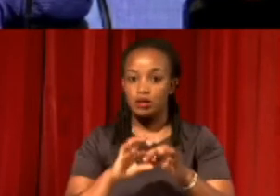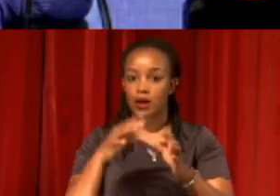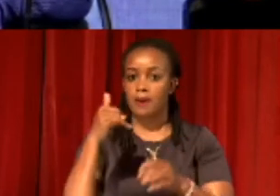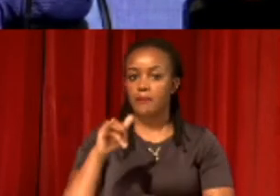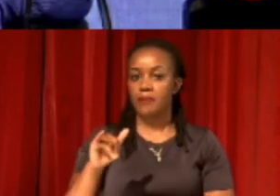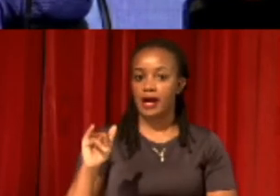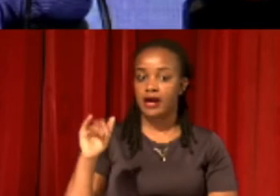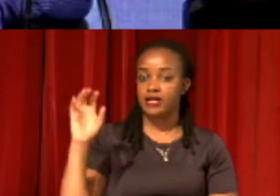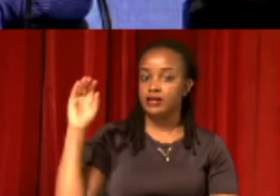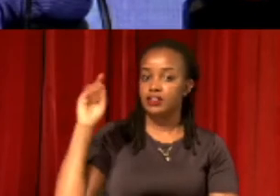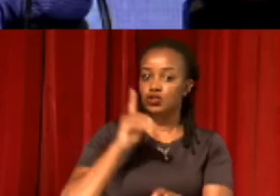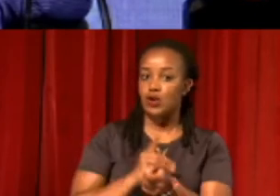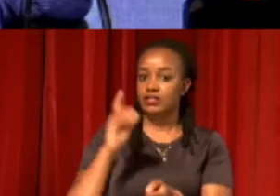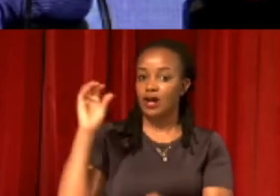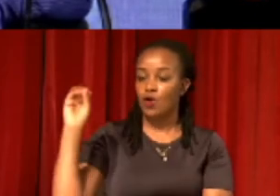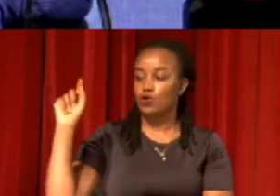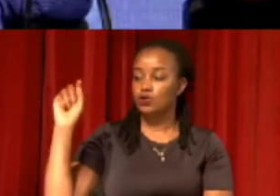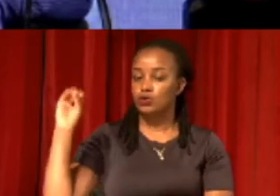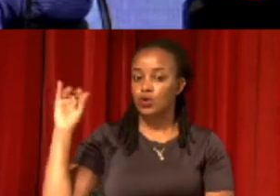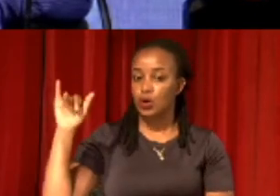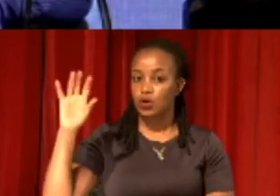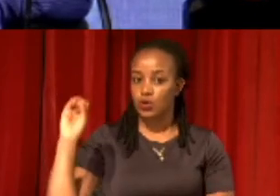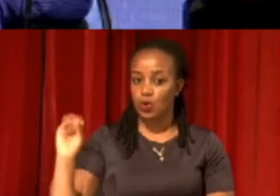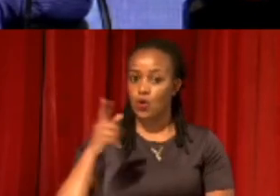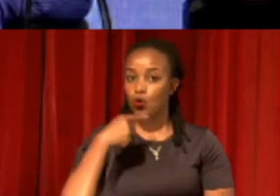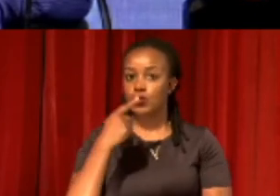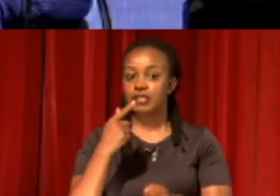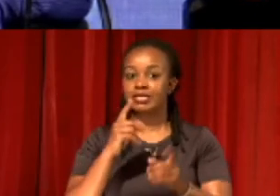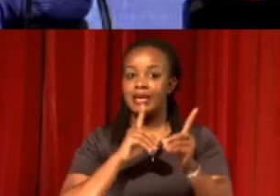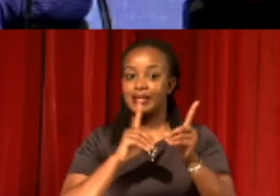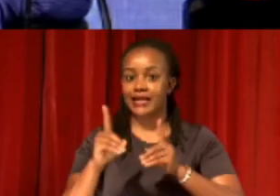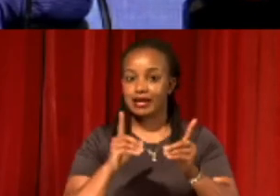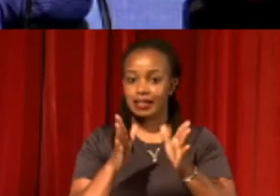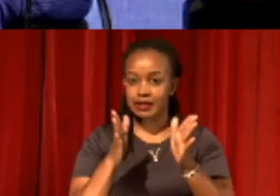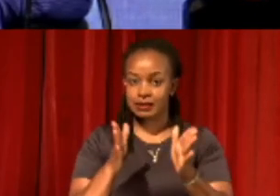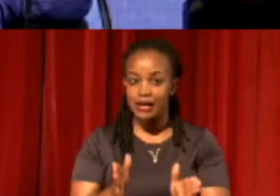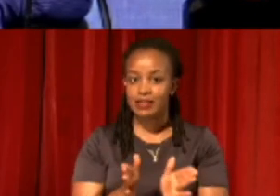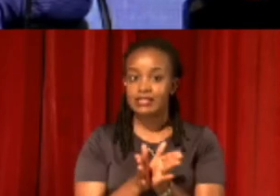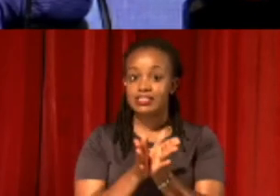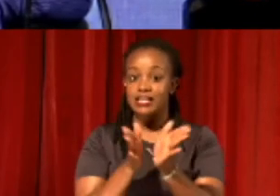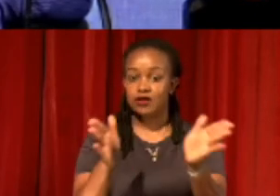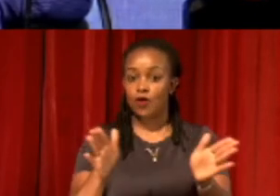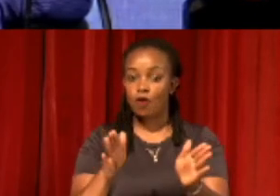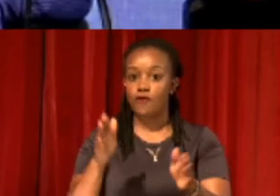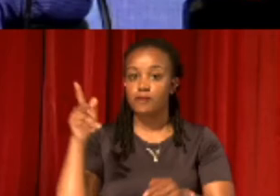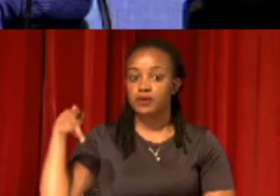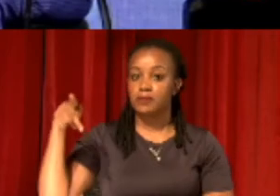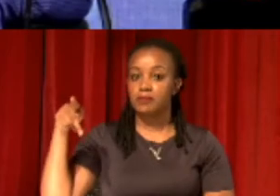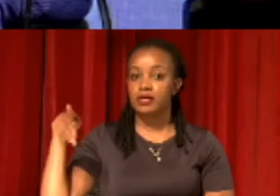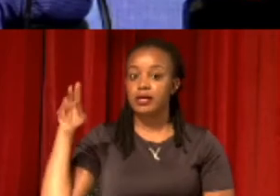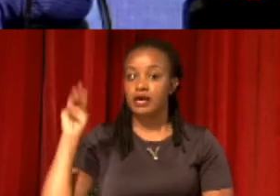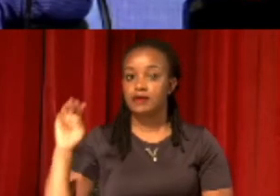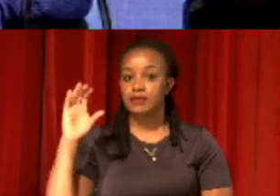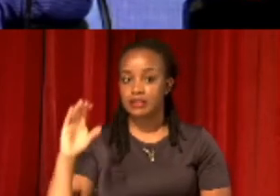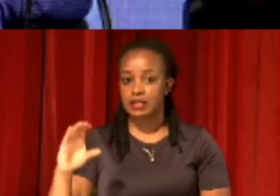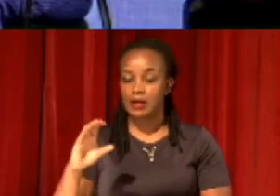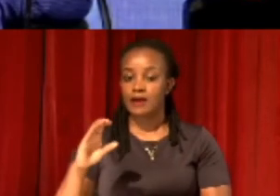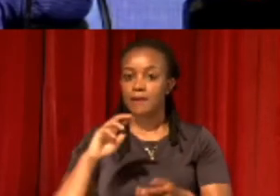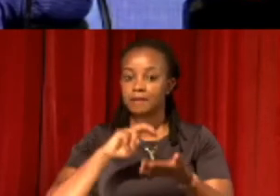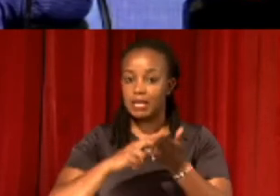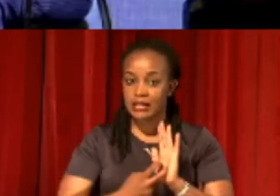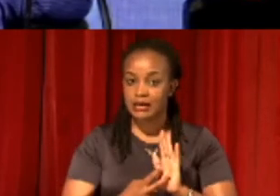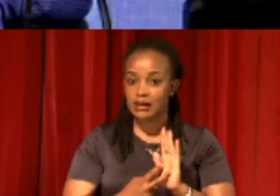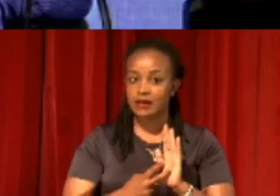Dr. Donald Otoyo, who is the Director General of the Permanent Presidential Music Commission, and he will be talking to